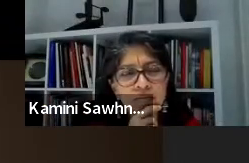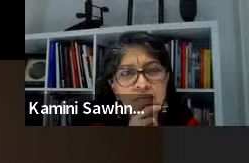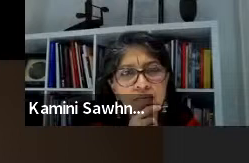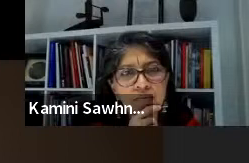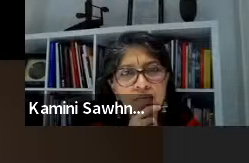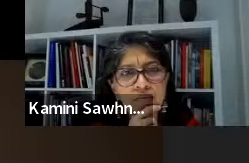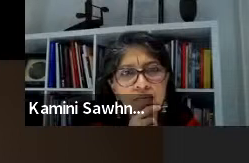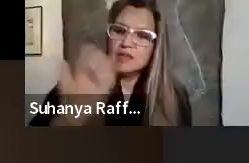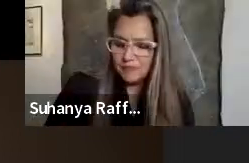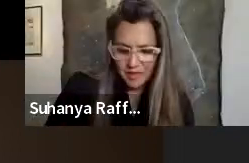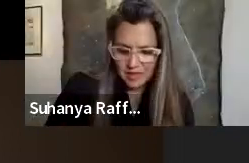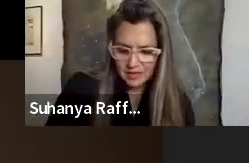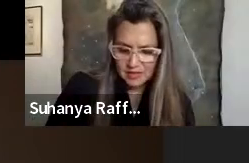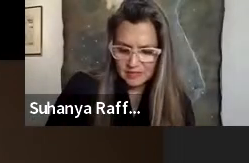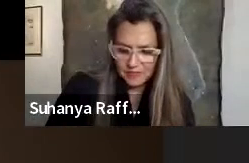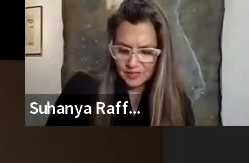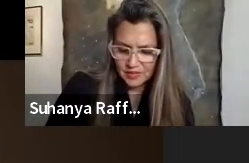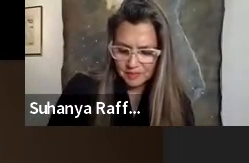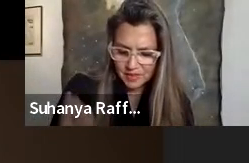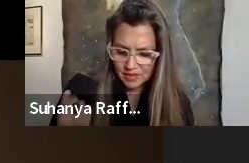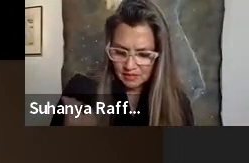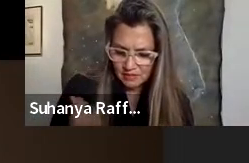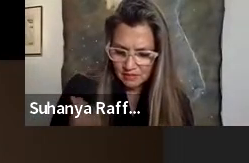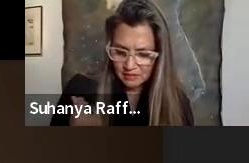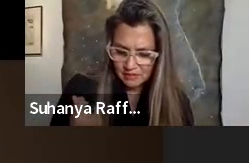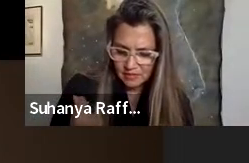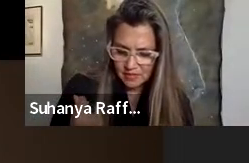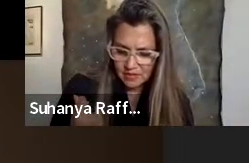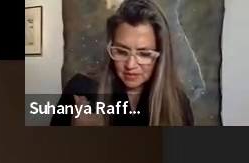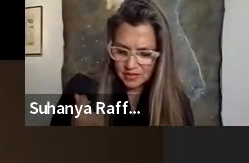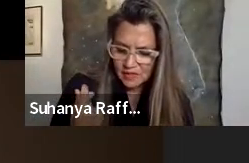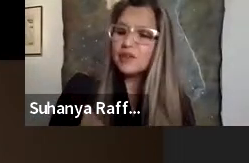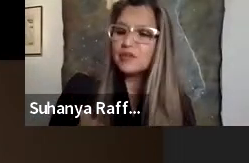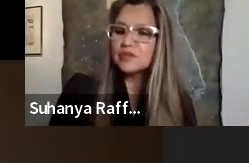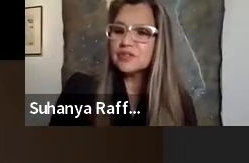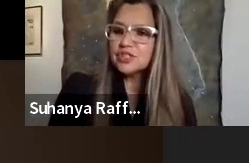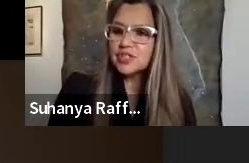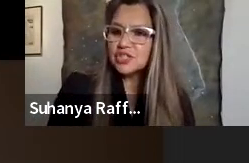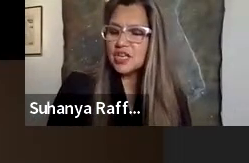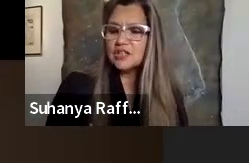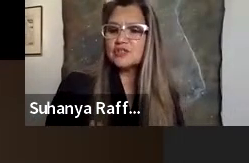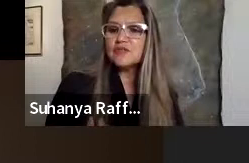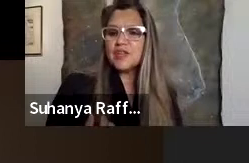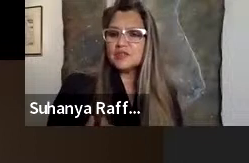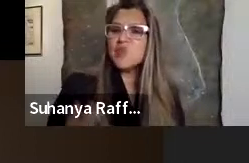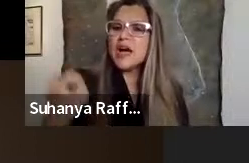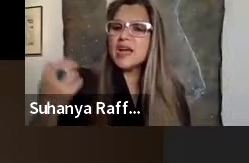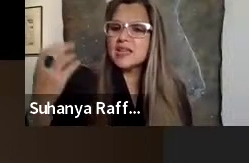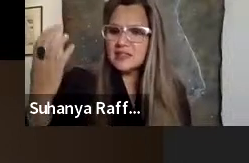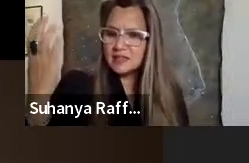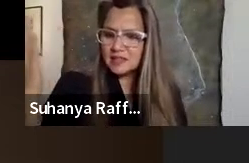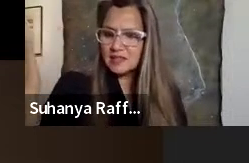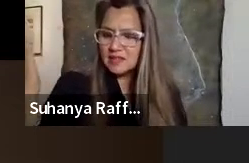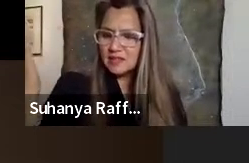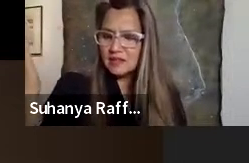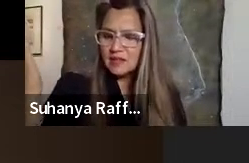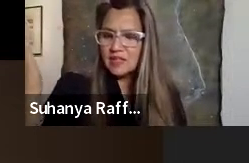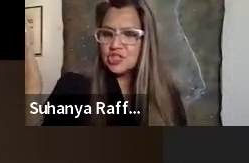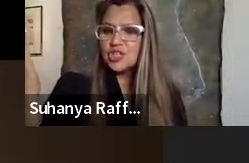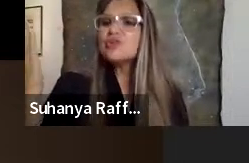her as something difficult that she had to face. Why is it